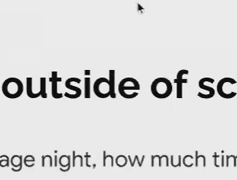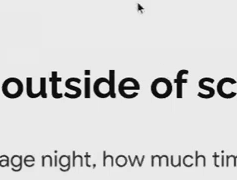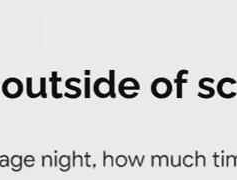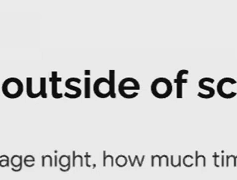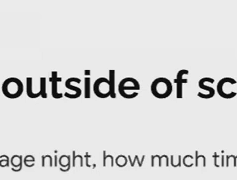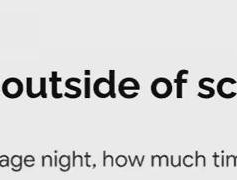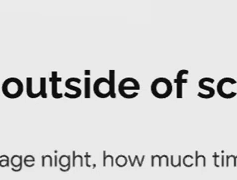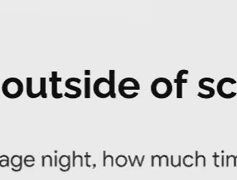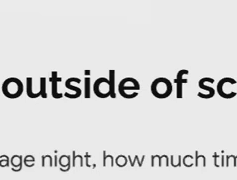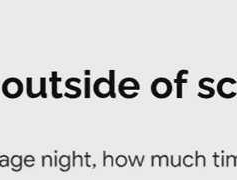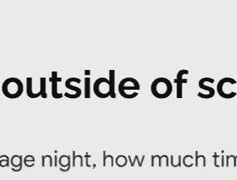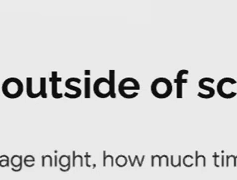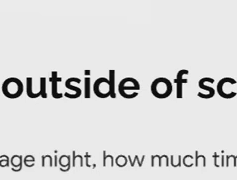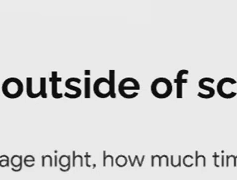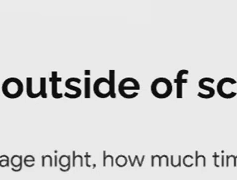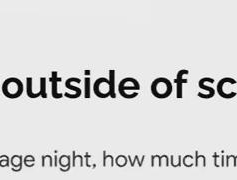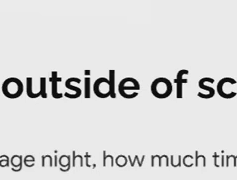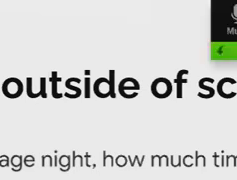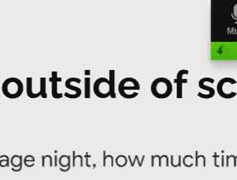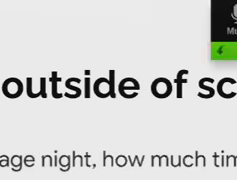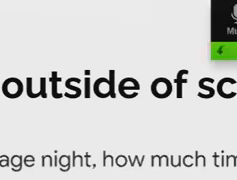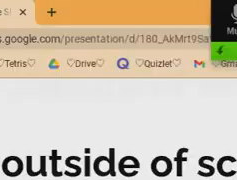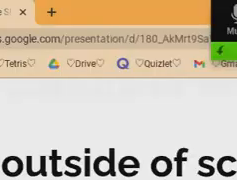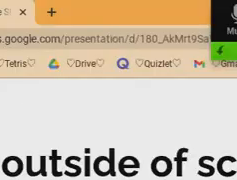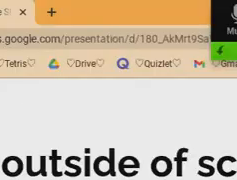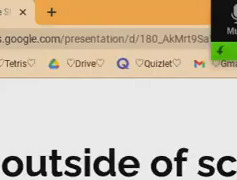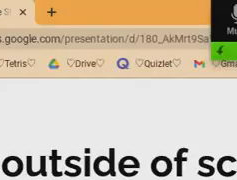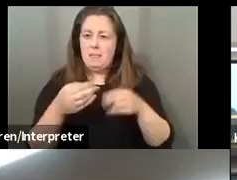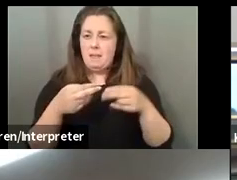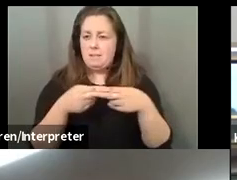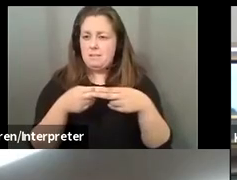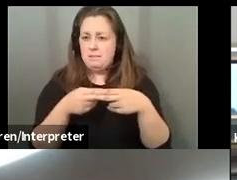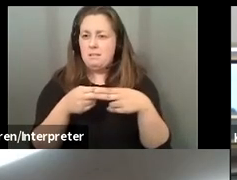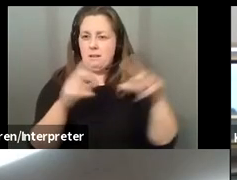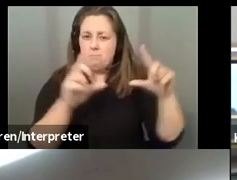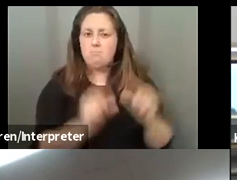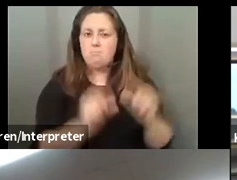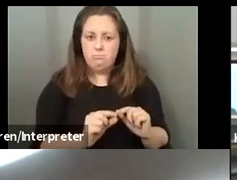the results. Yeah, that's the last slide. I'm gonna switch back over.